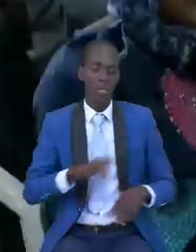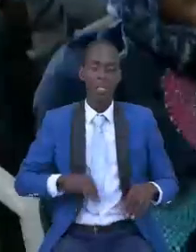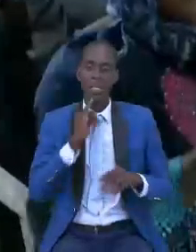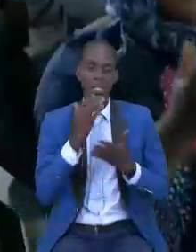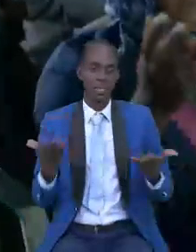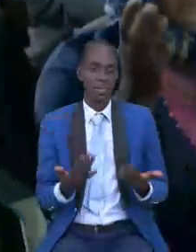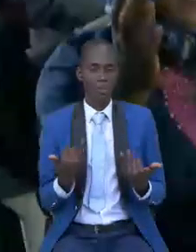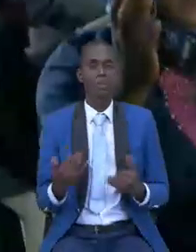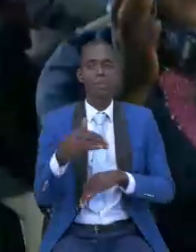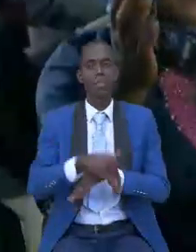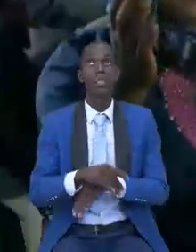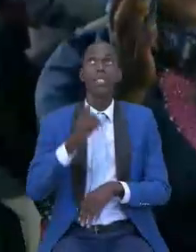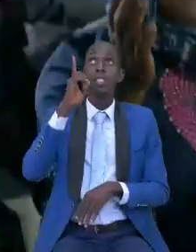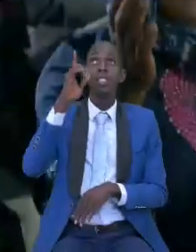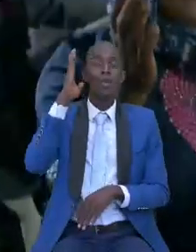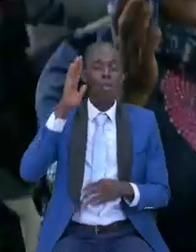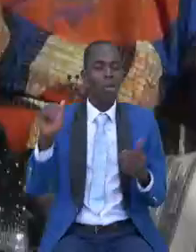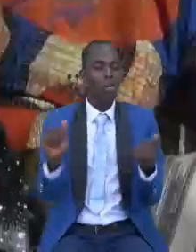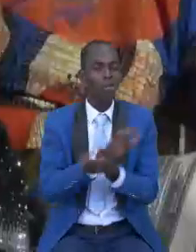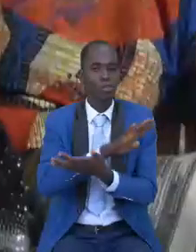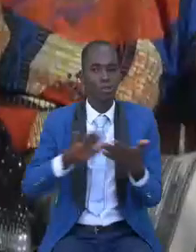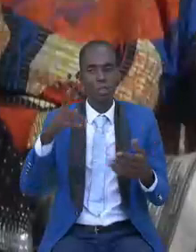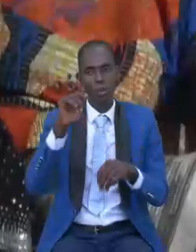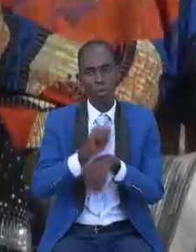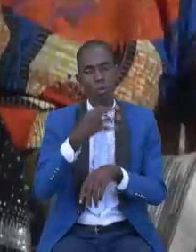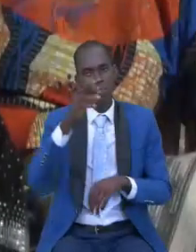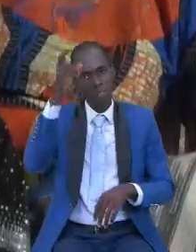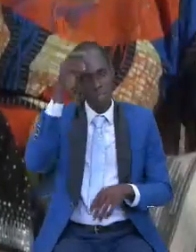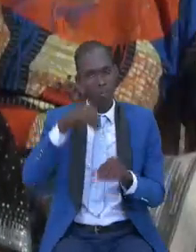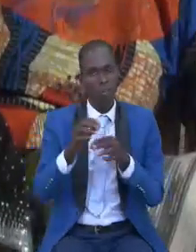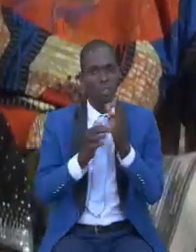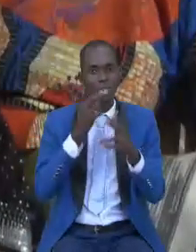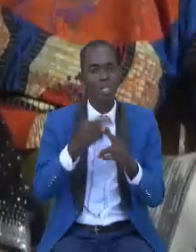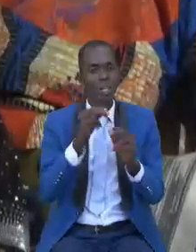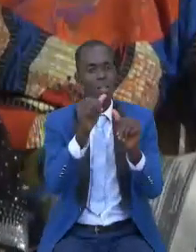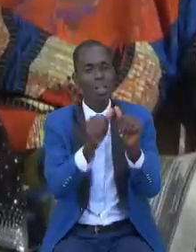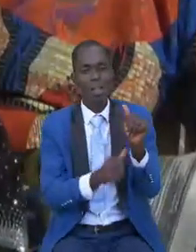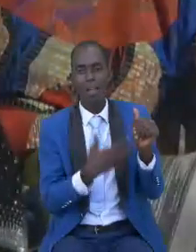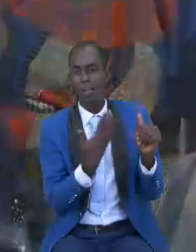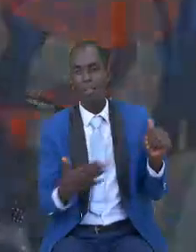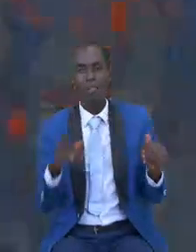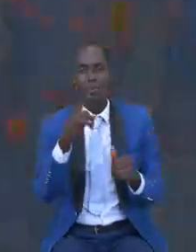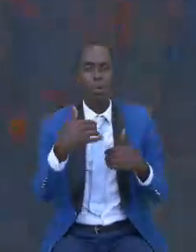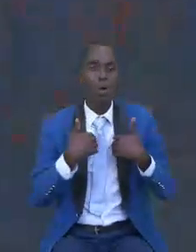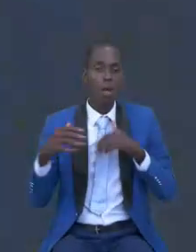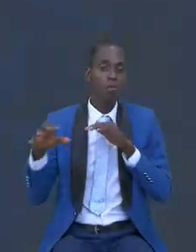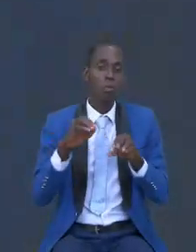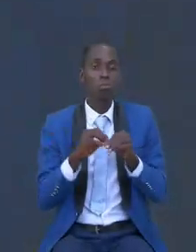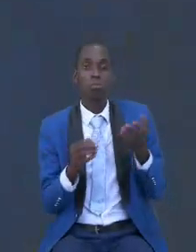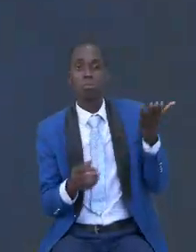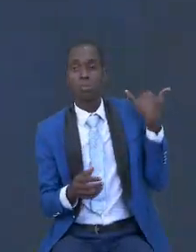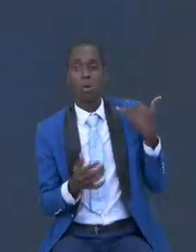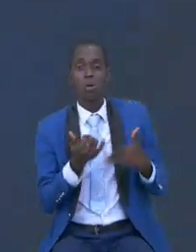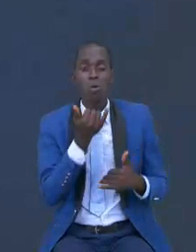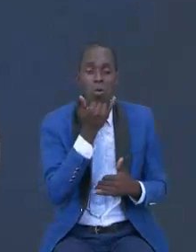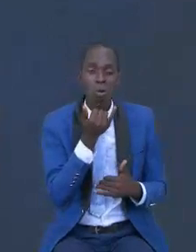tonight. He will destroy the works of the devil. Everything you've done before, wrong,